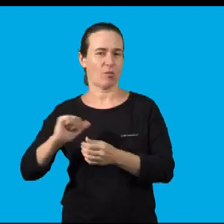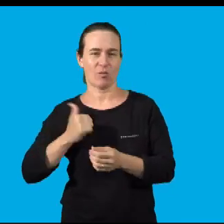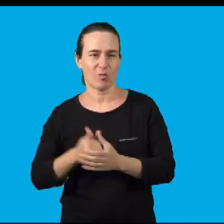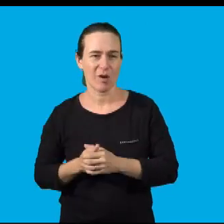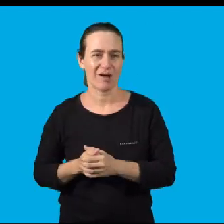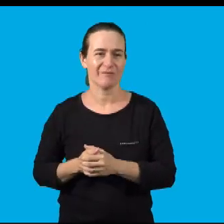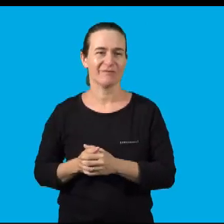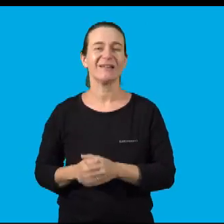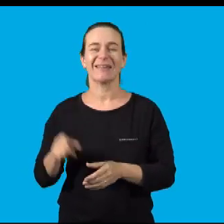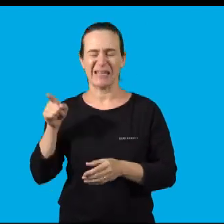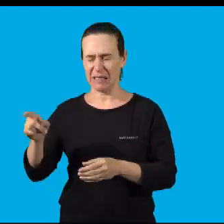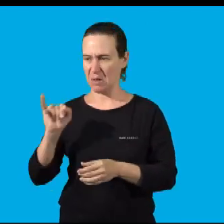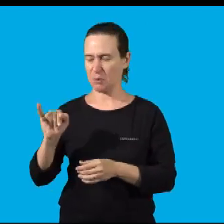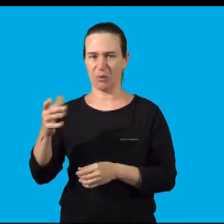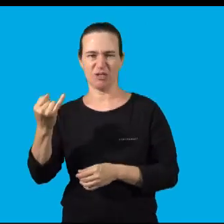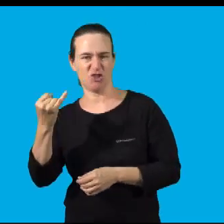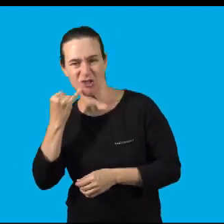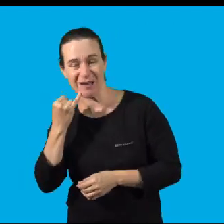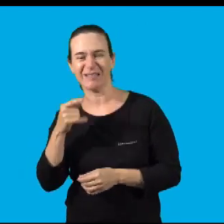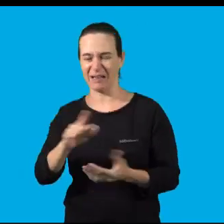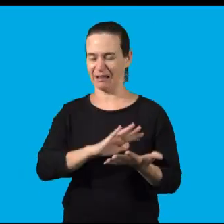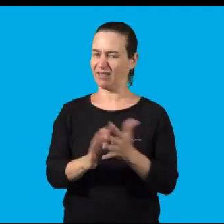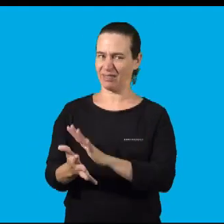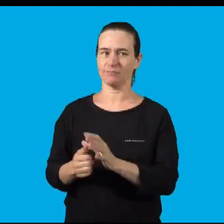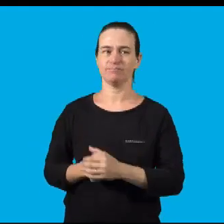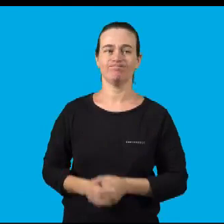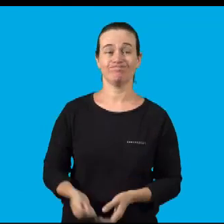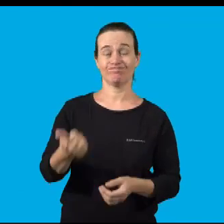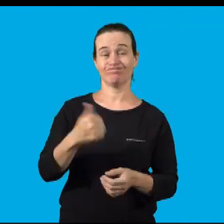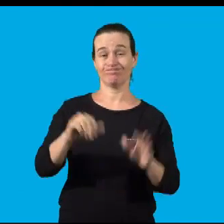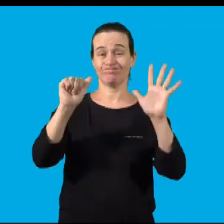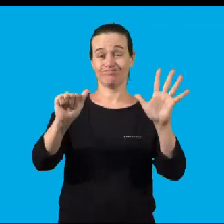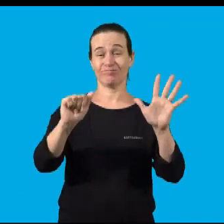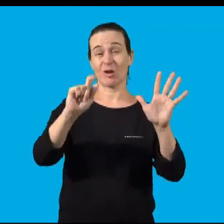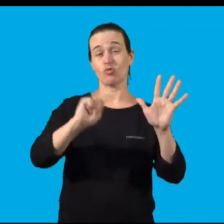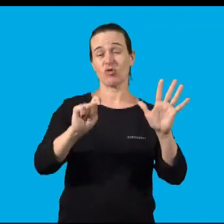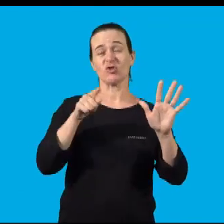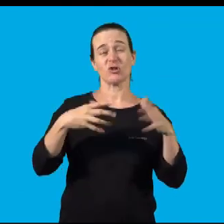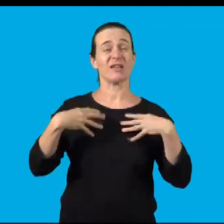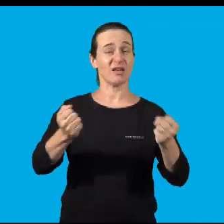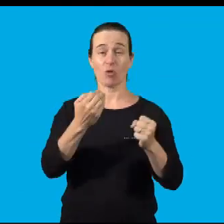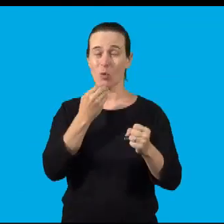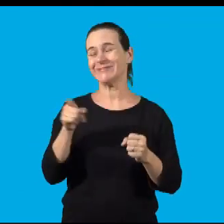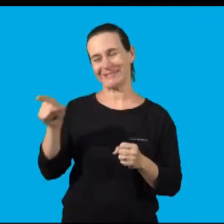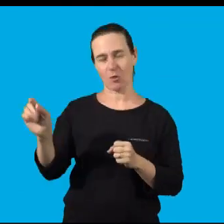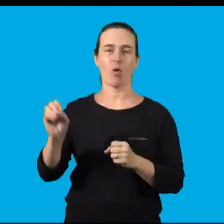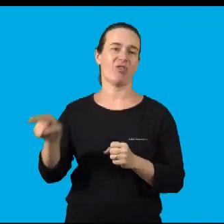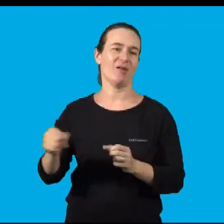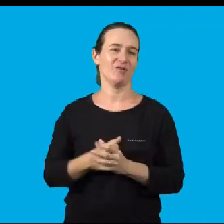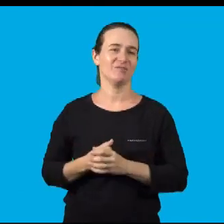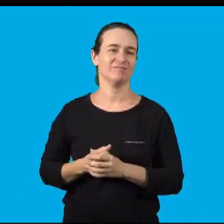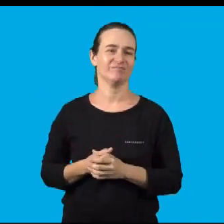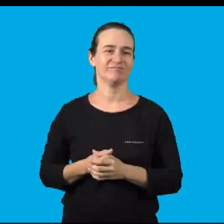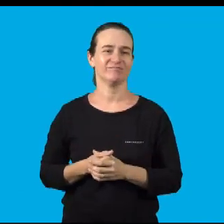Desdemona and ultimately succumb to destructive jealousy. The tragic hero in this play is Othello. His